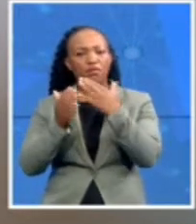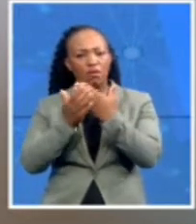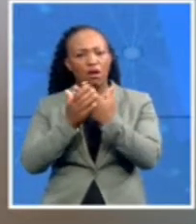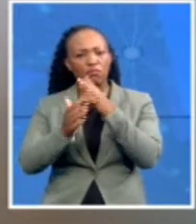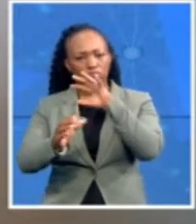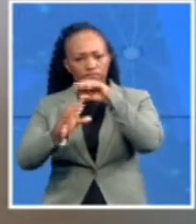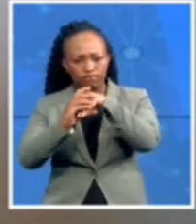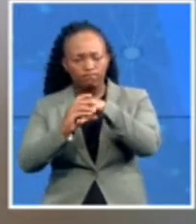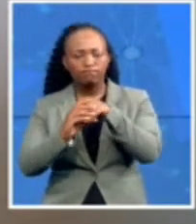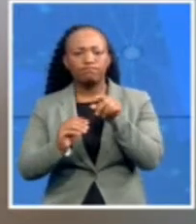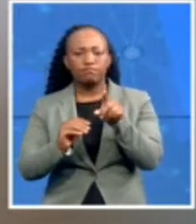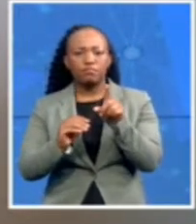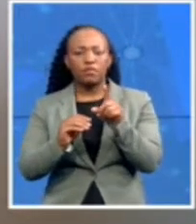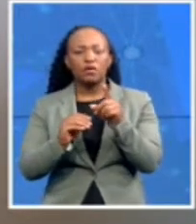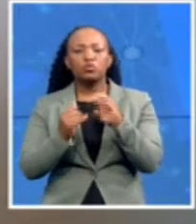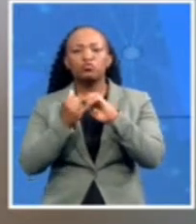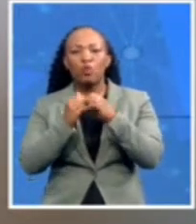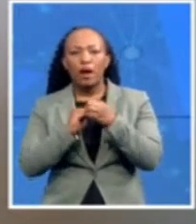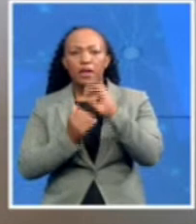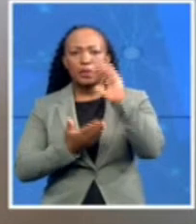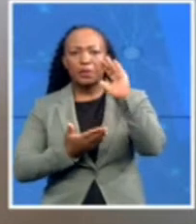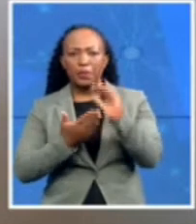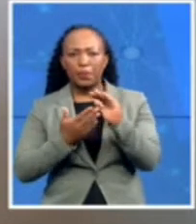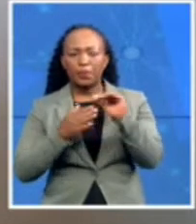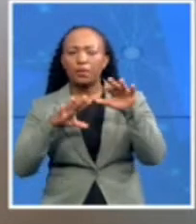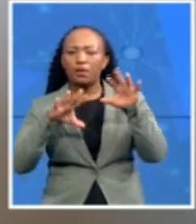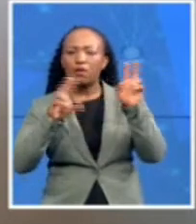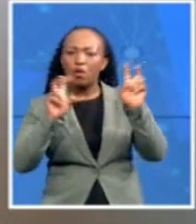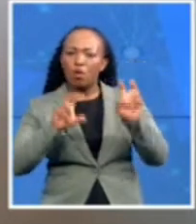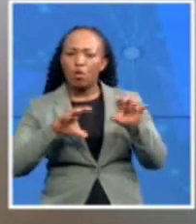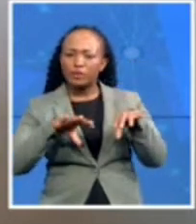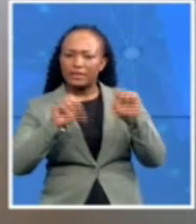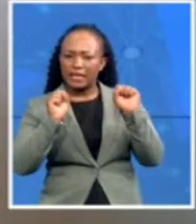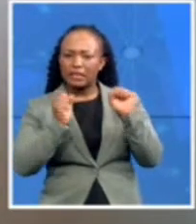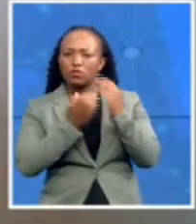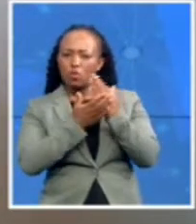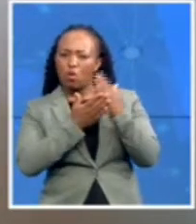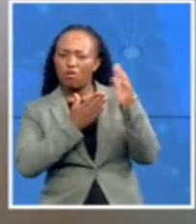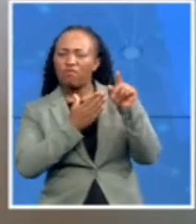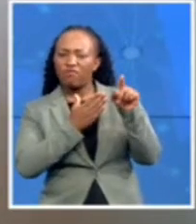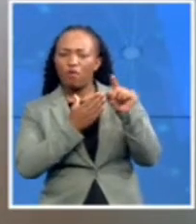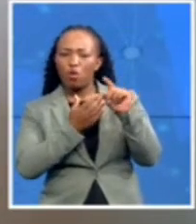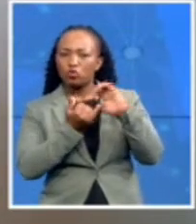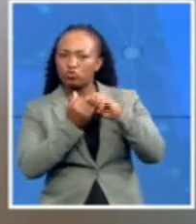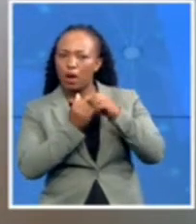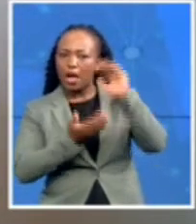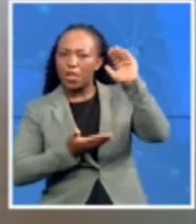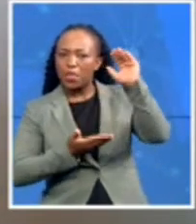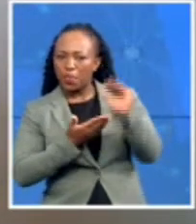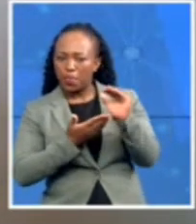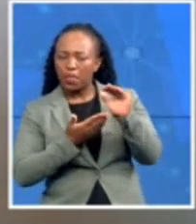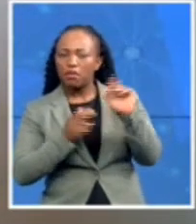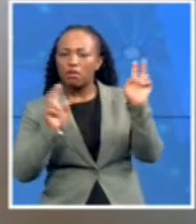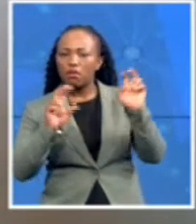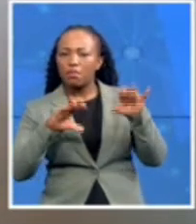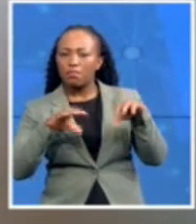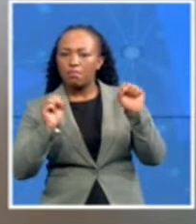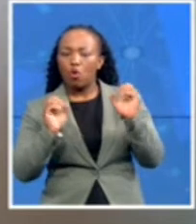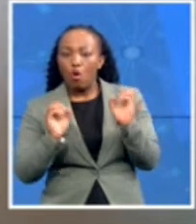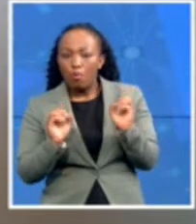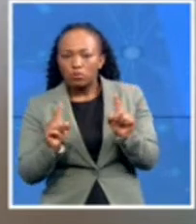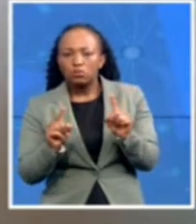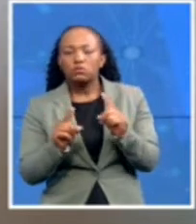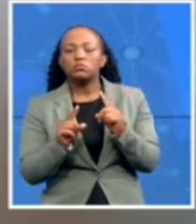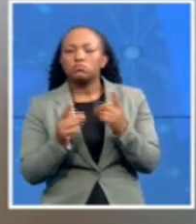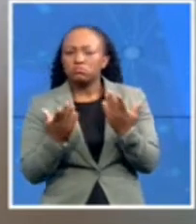shedding, that there is a really good opportunity for us to collectively work together while we bring